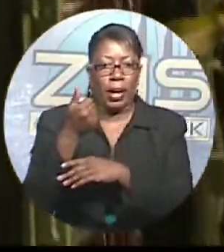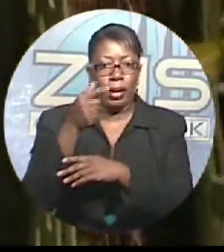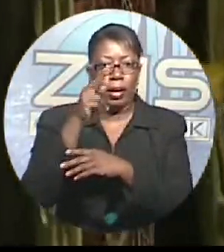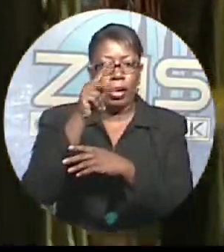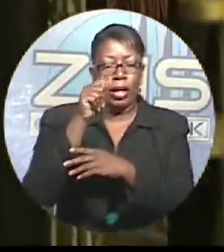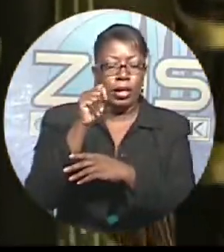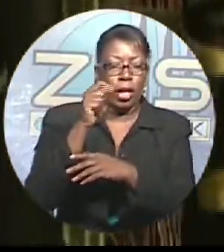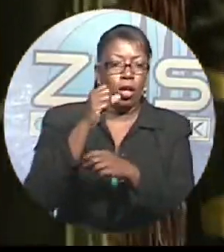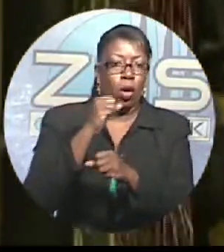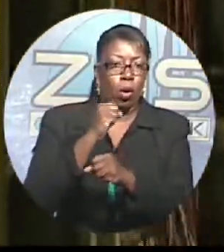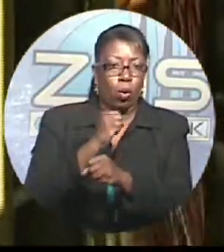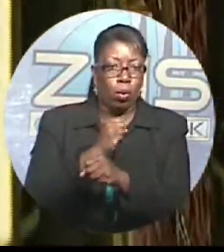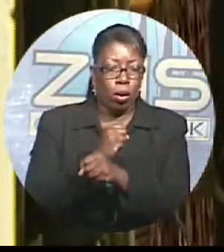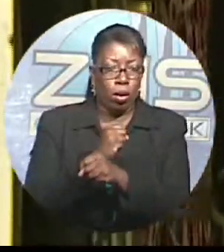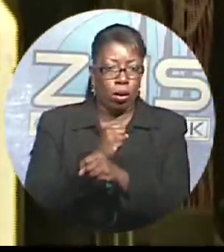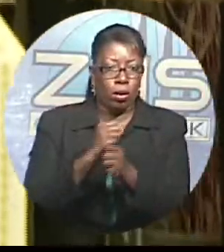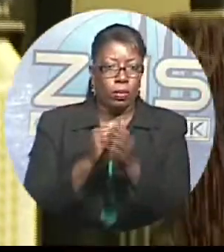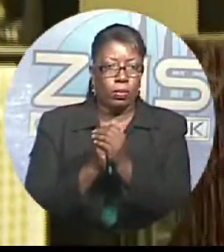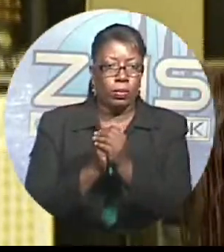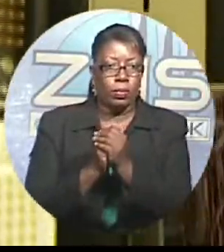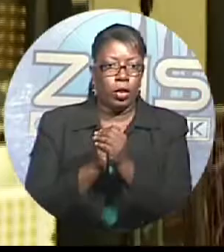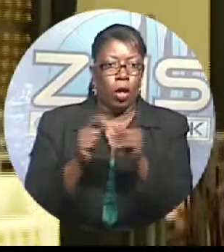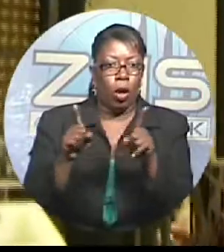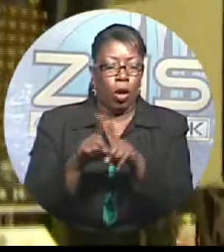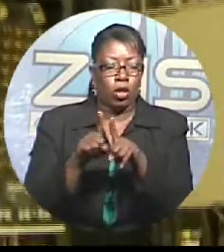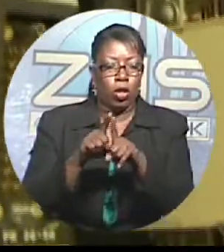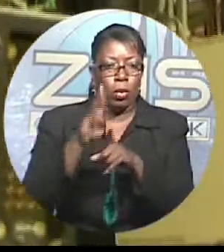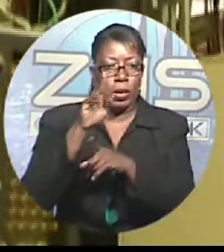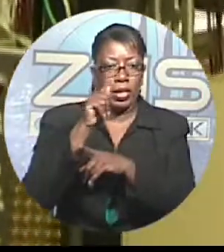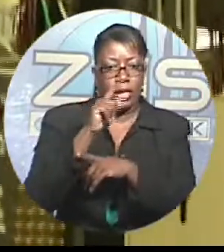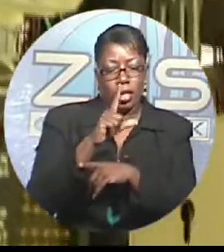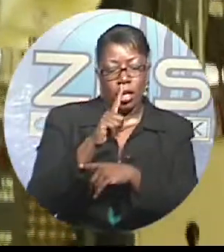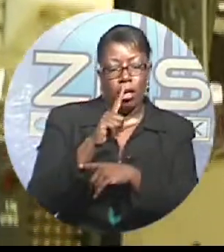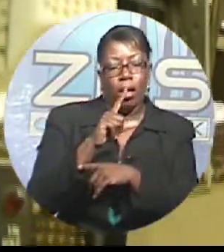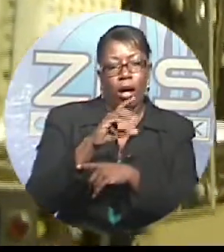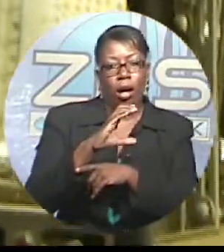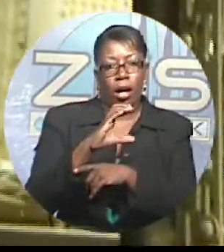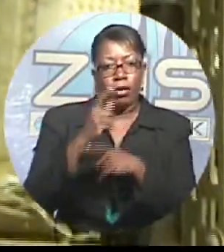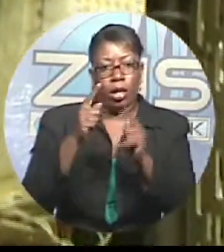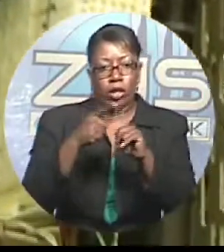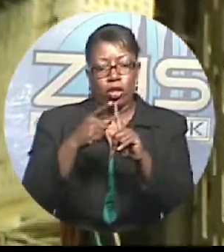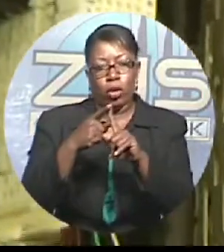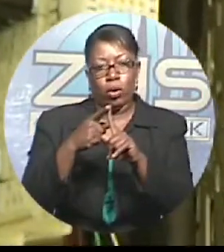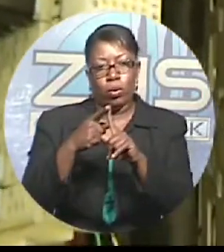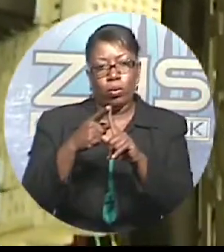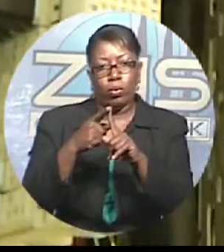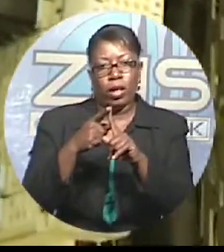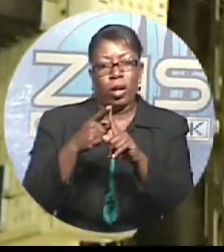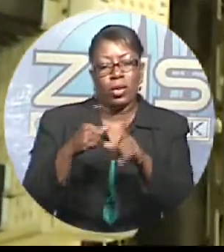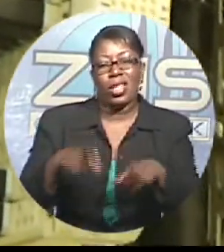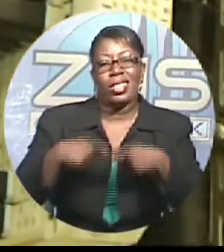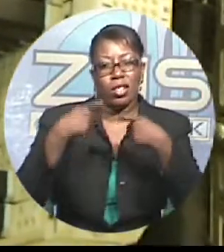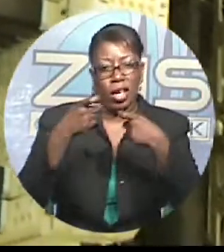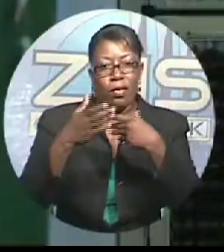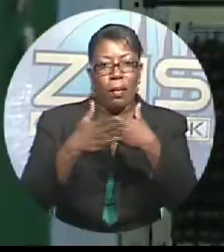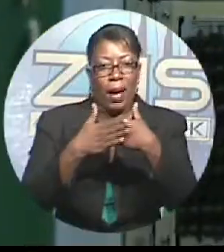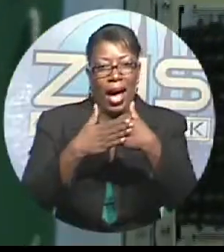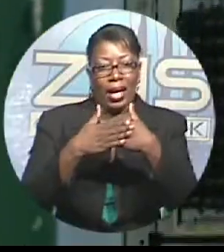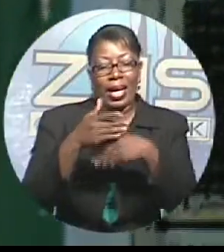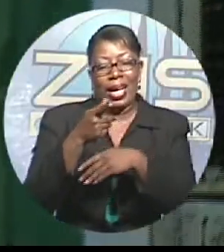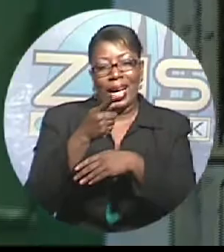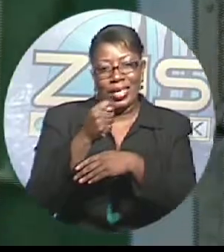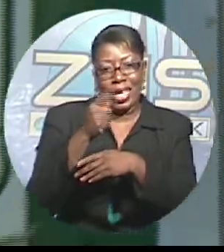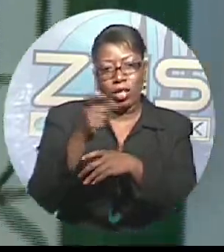And while BTC is all about compensating customers, as we saw with its $1.7 million free minutes give back and text to win